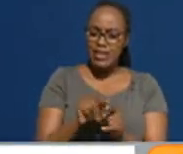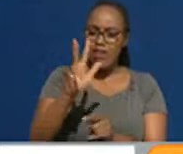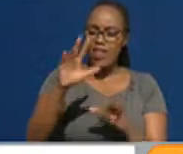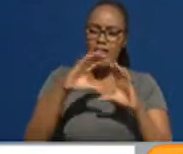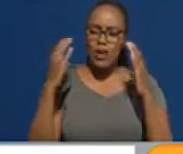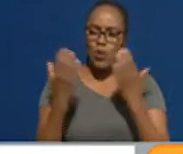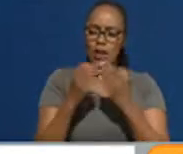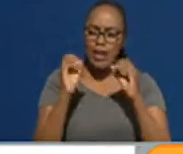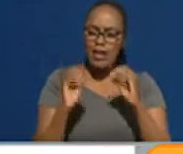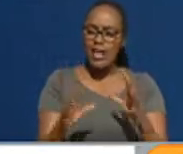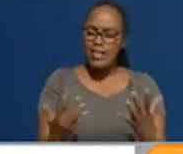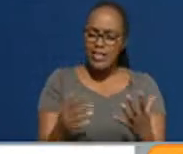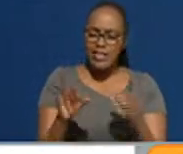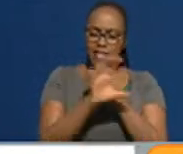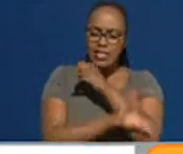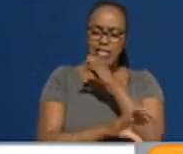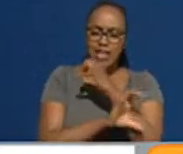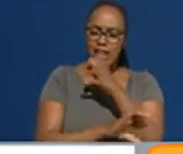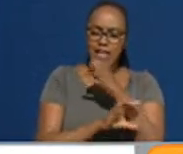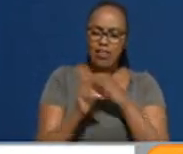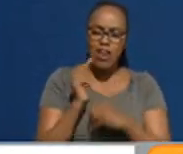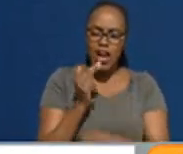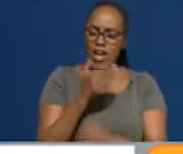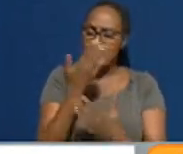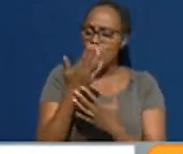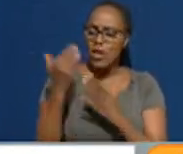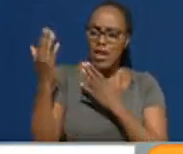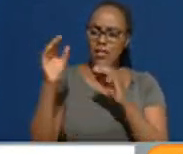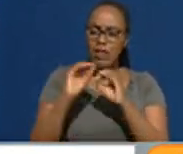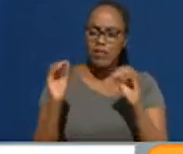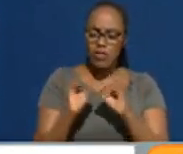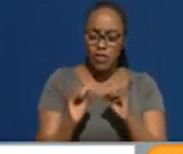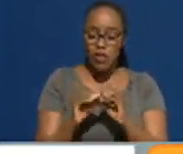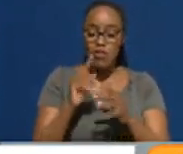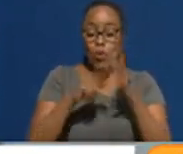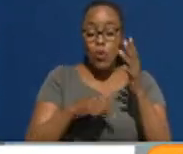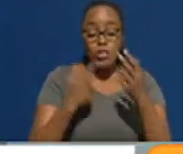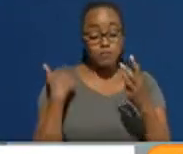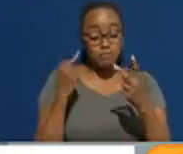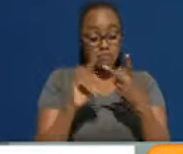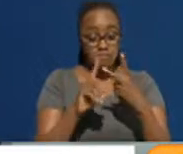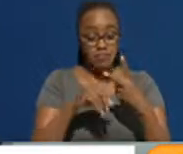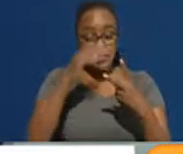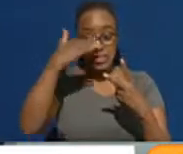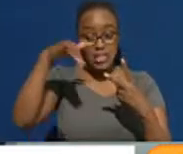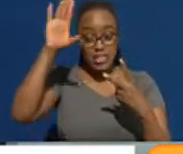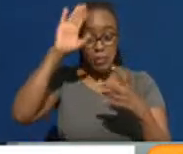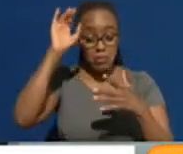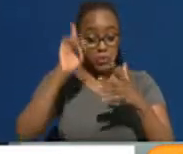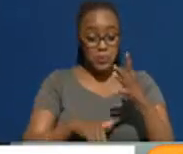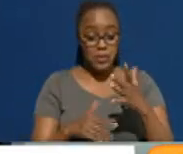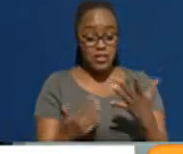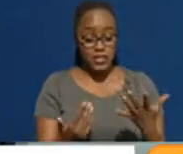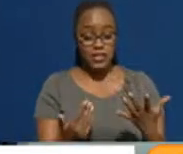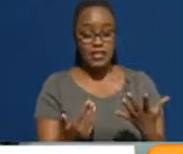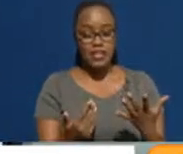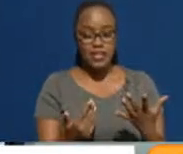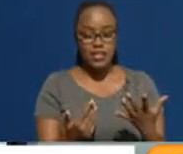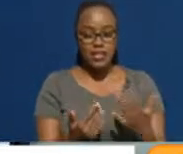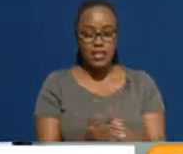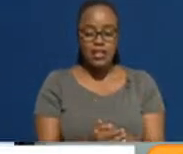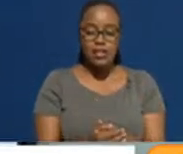world. What sort of a country is that's not what we contemplated. Three, what disappoints me again is this.